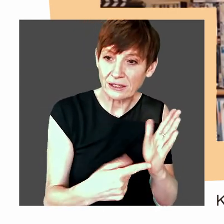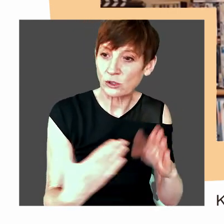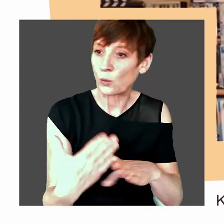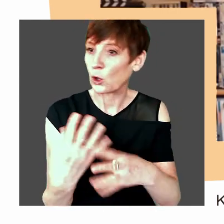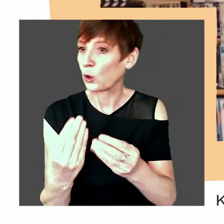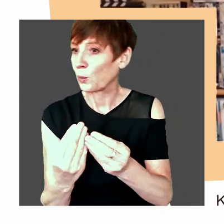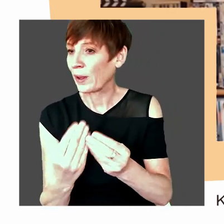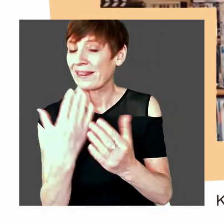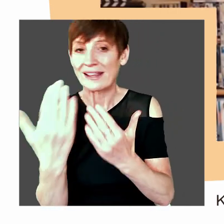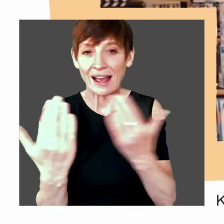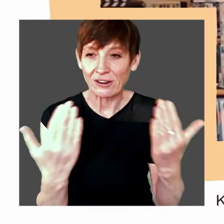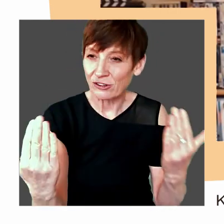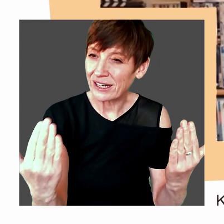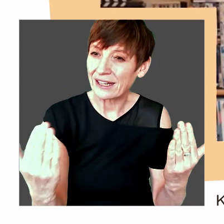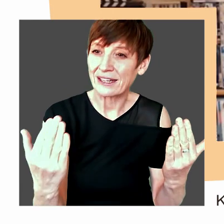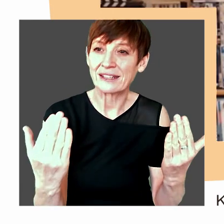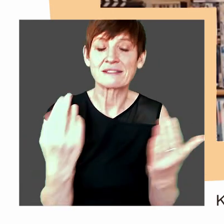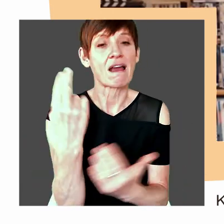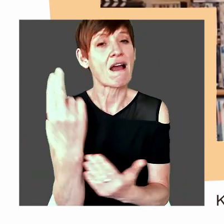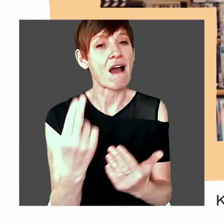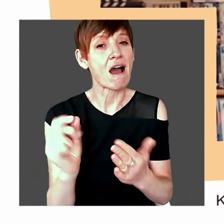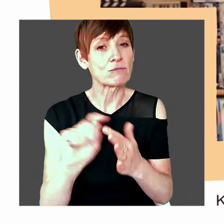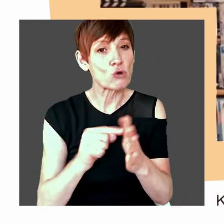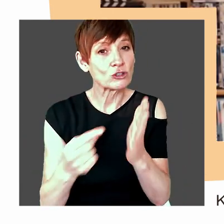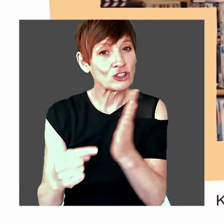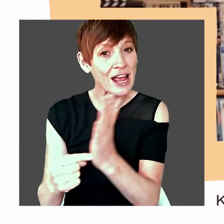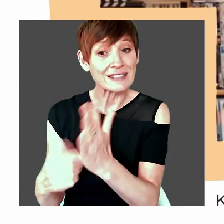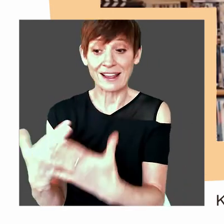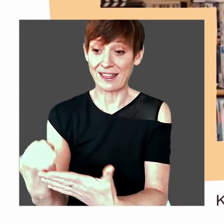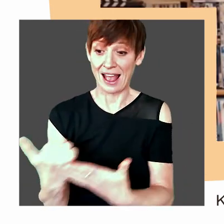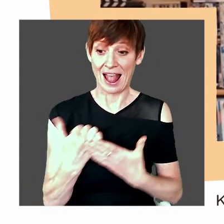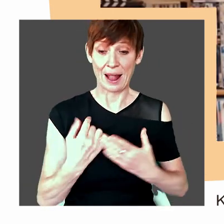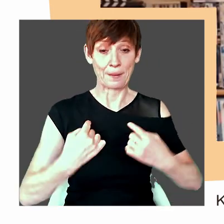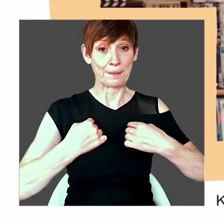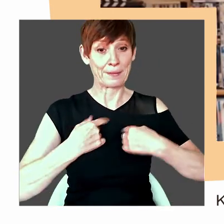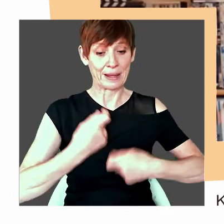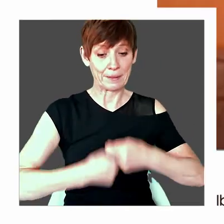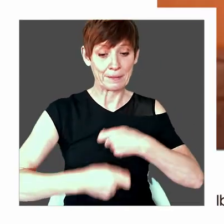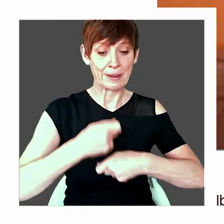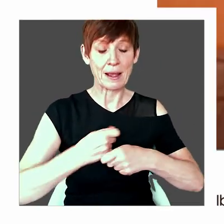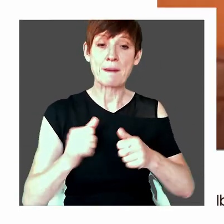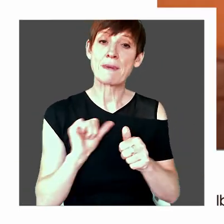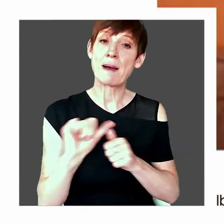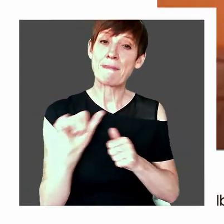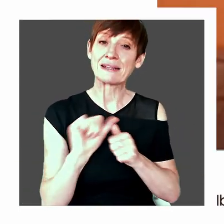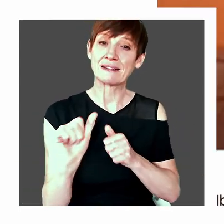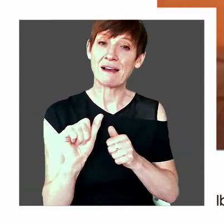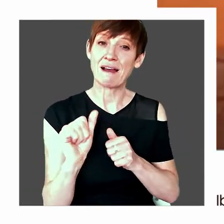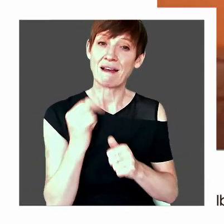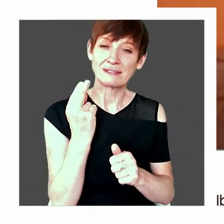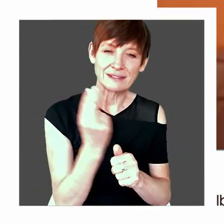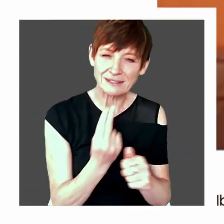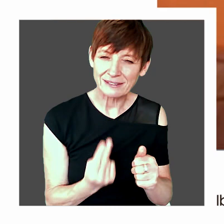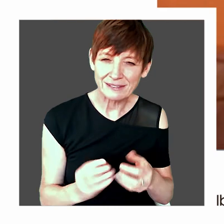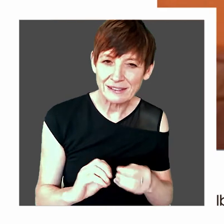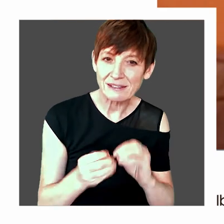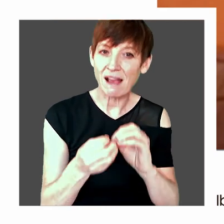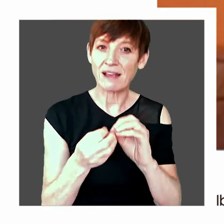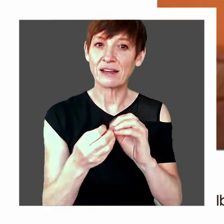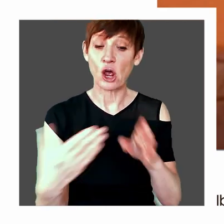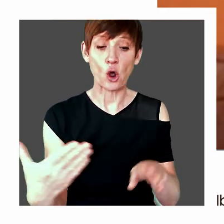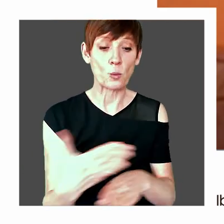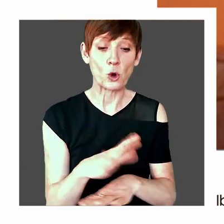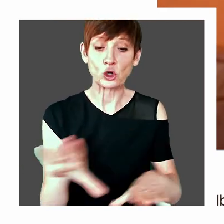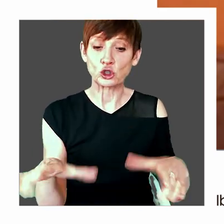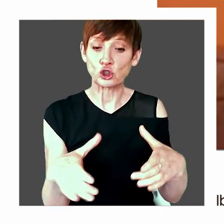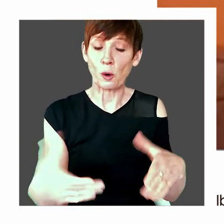them. And all the time it helped me become a better designer and a better workshop practitioner, which